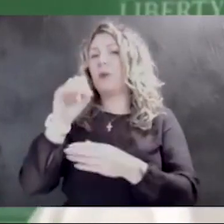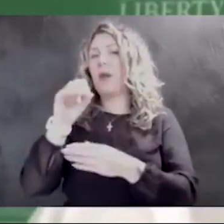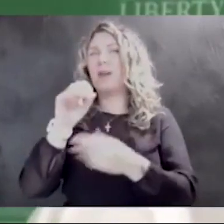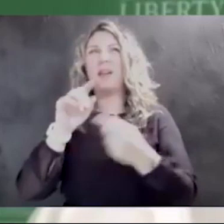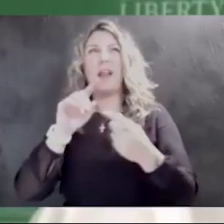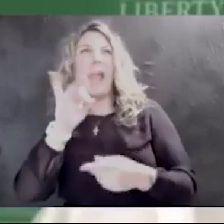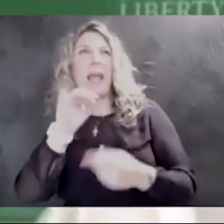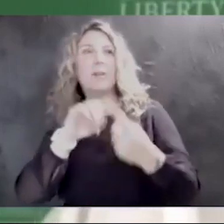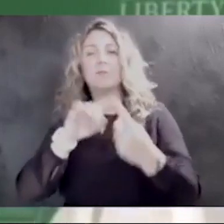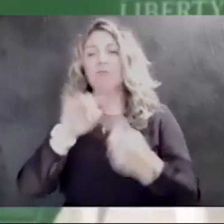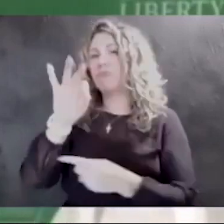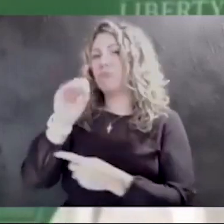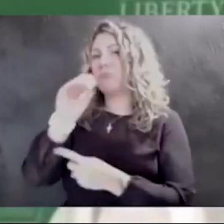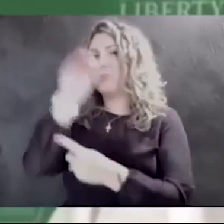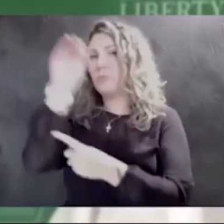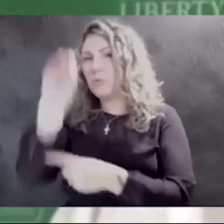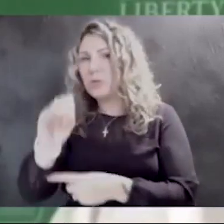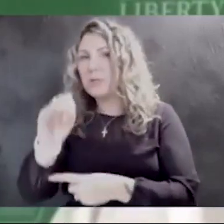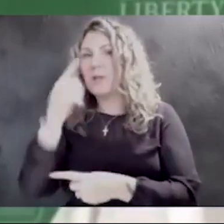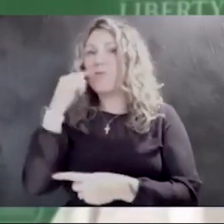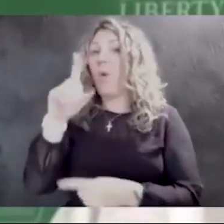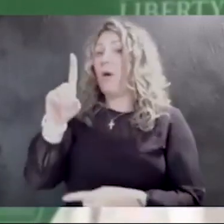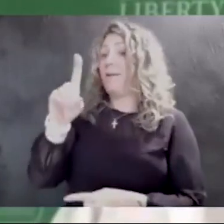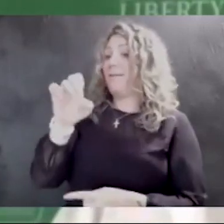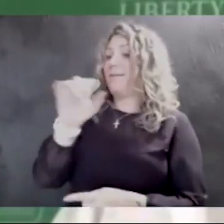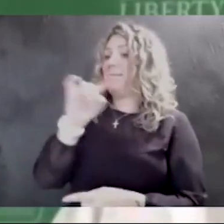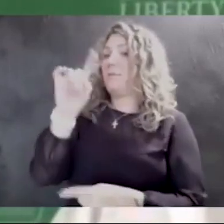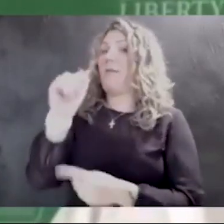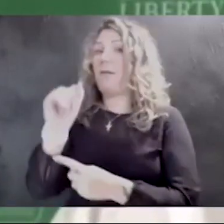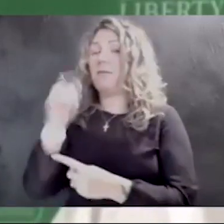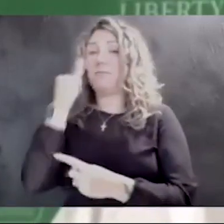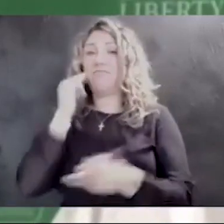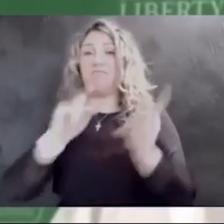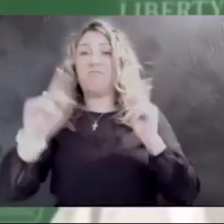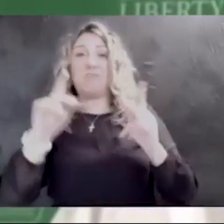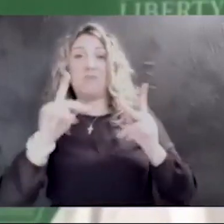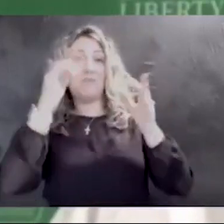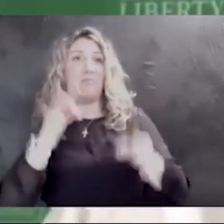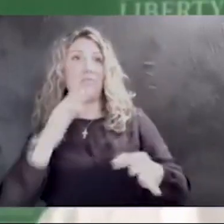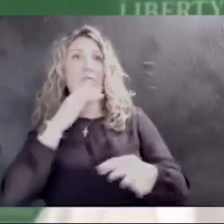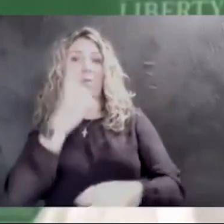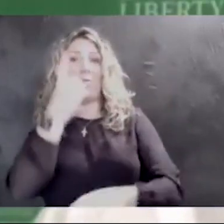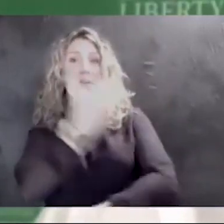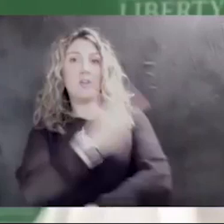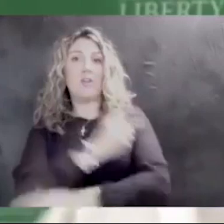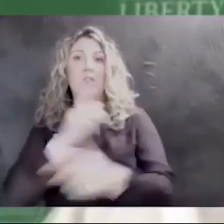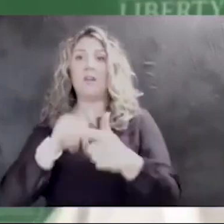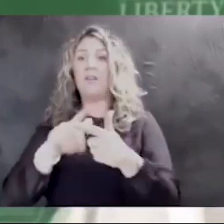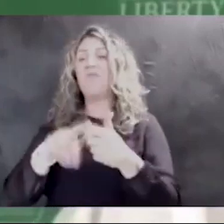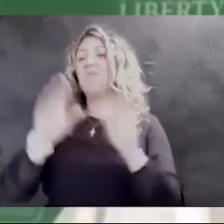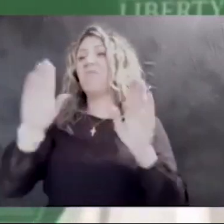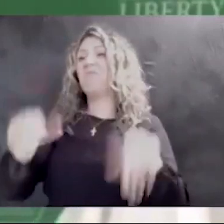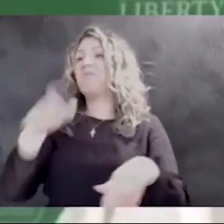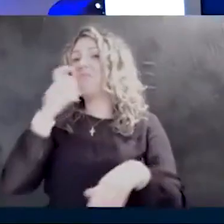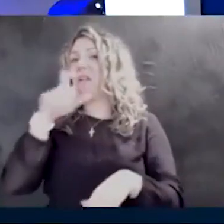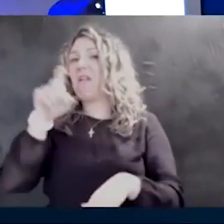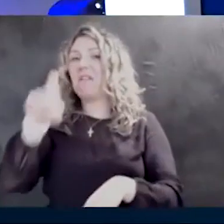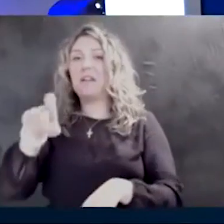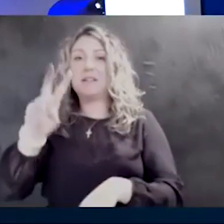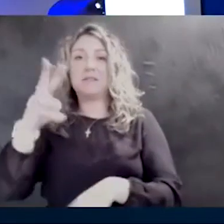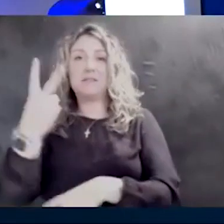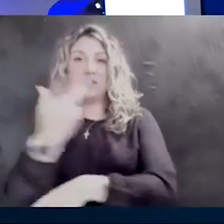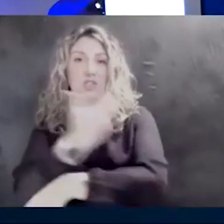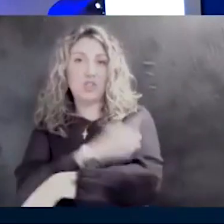90%. So if there are people out there who've gotten only one shot and decided not to get the second one, I think they should go get it now.